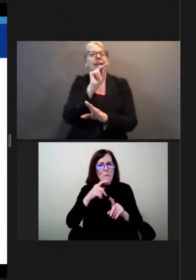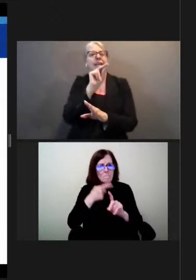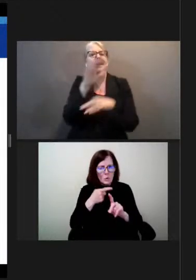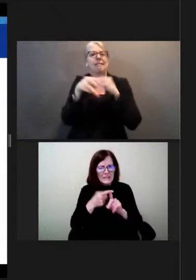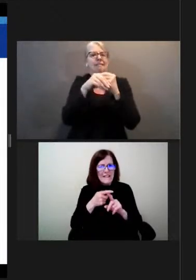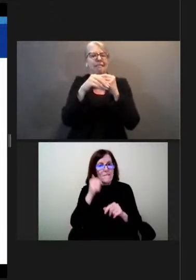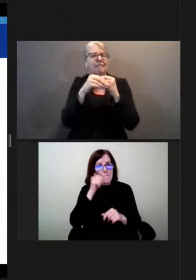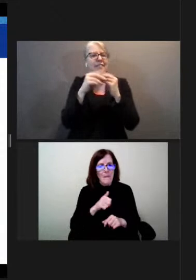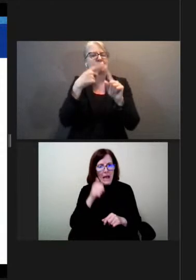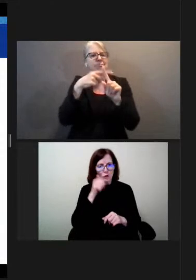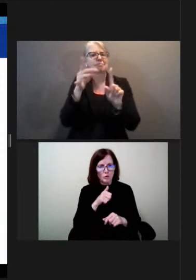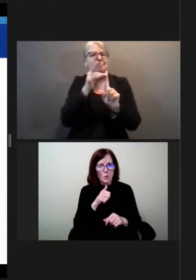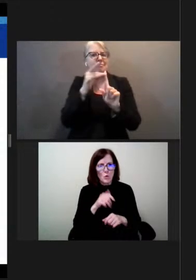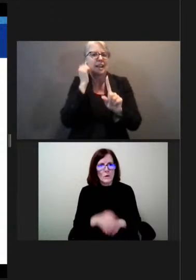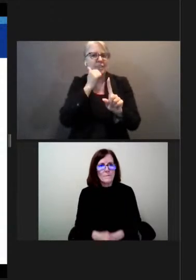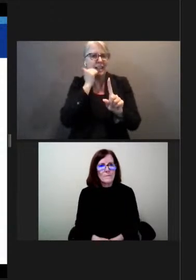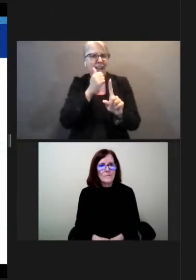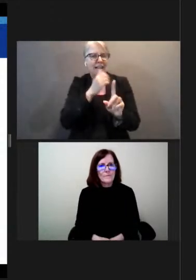next slide, please.